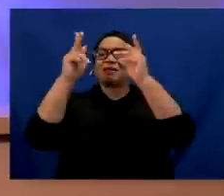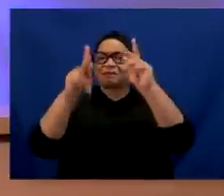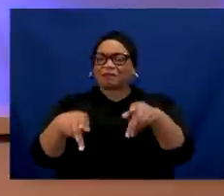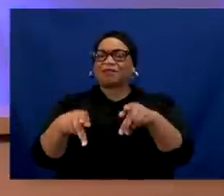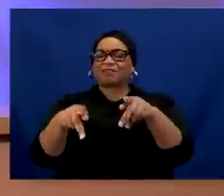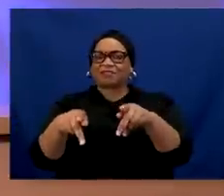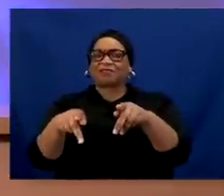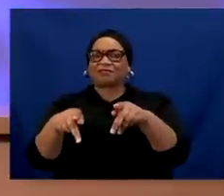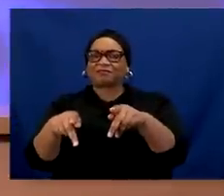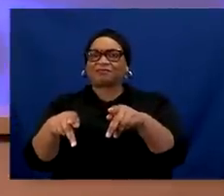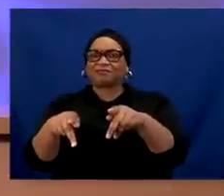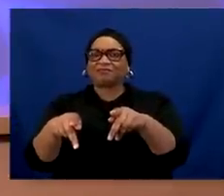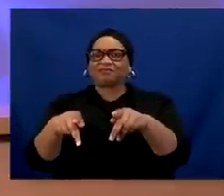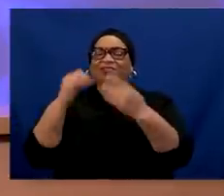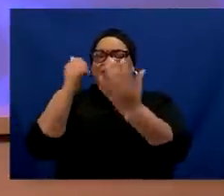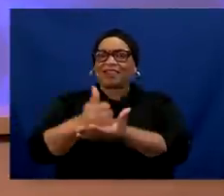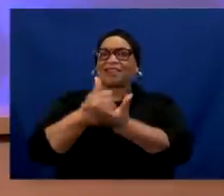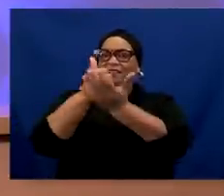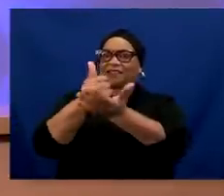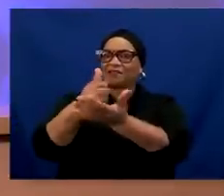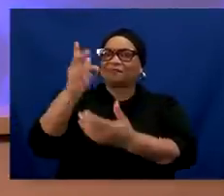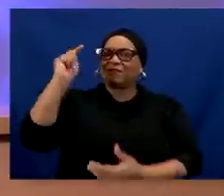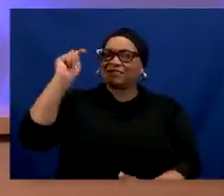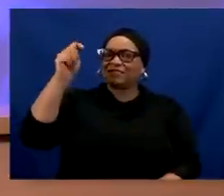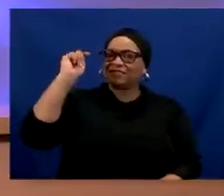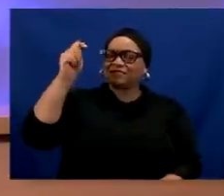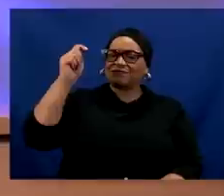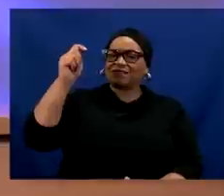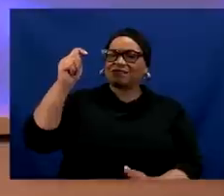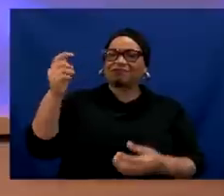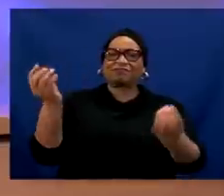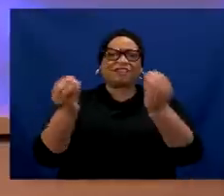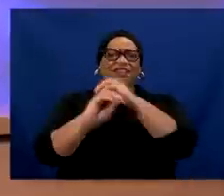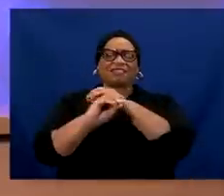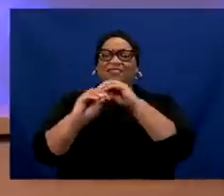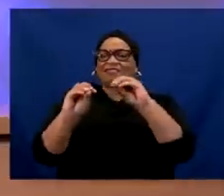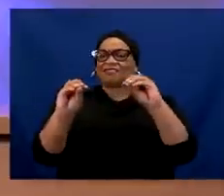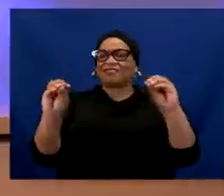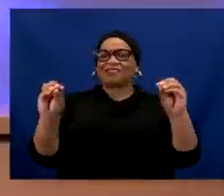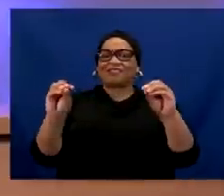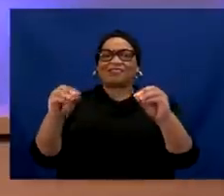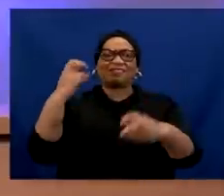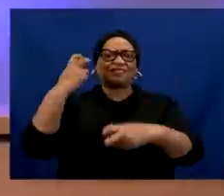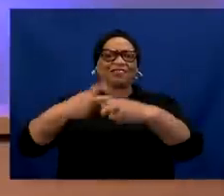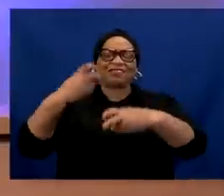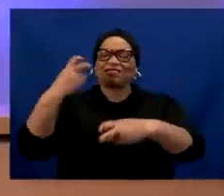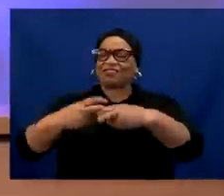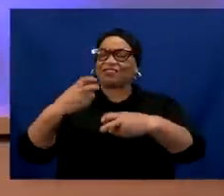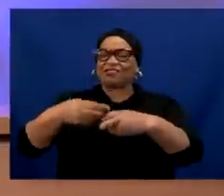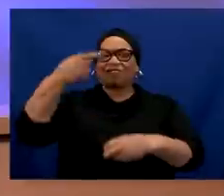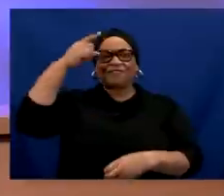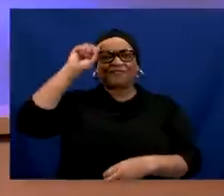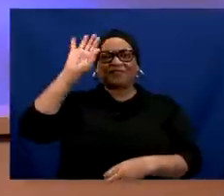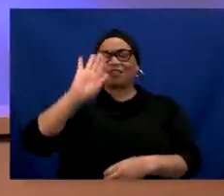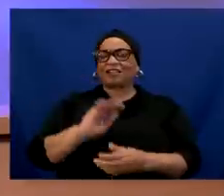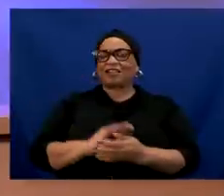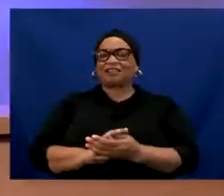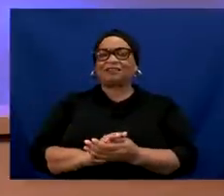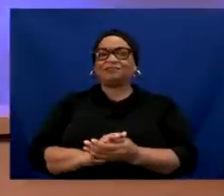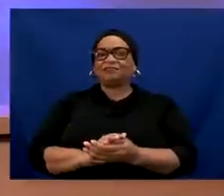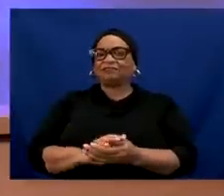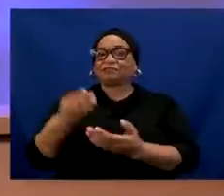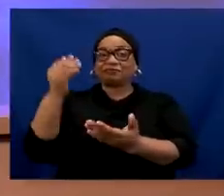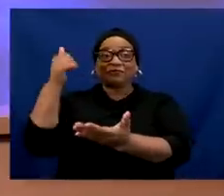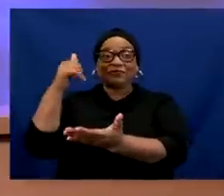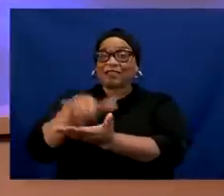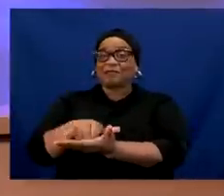somebody who will help me testify. There is nothing too hard for God. Nothing shall be called impossible with